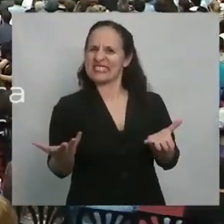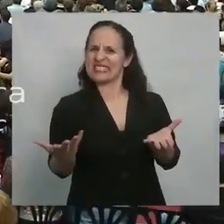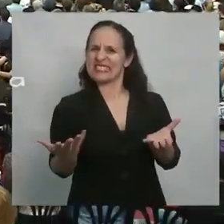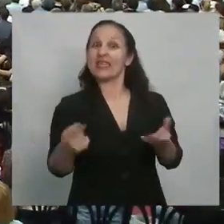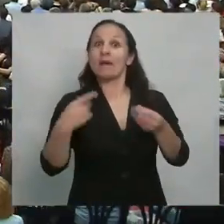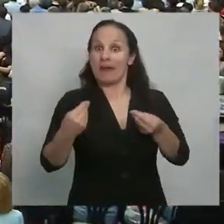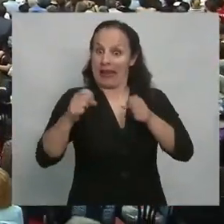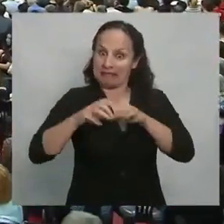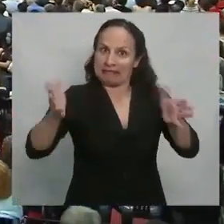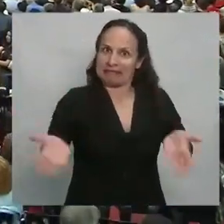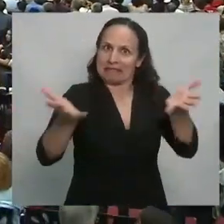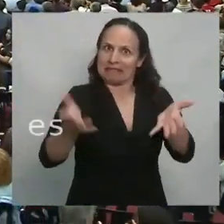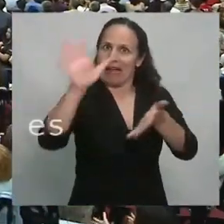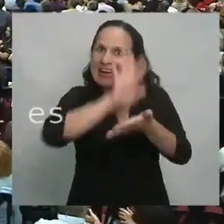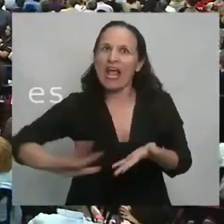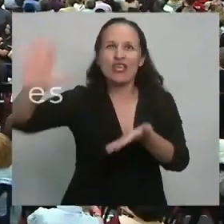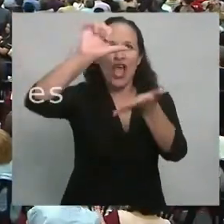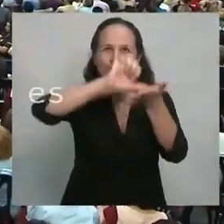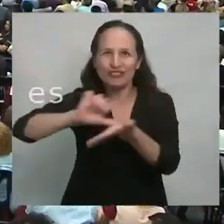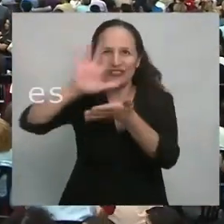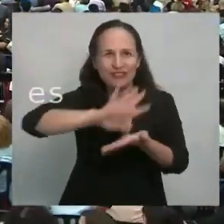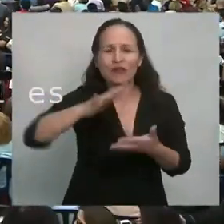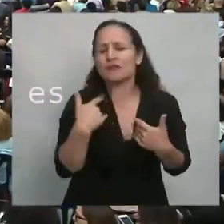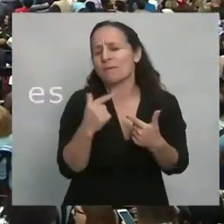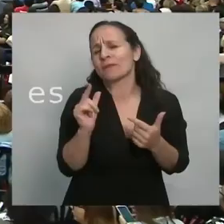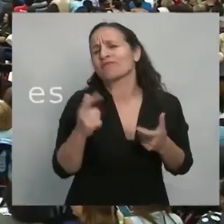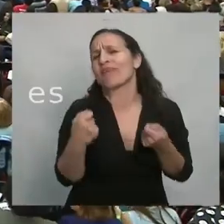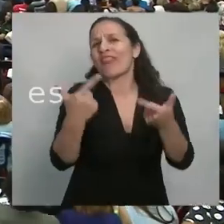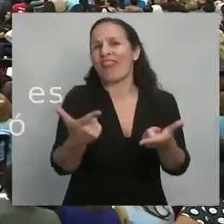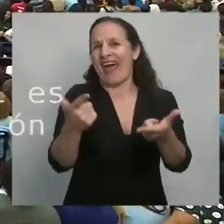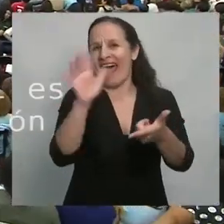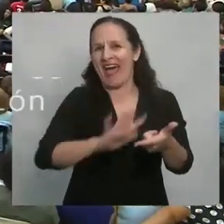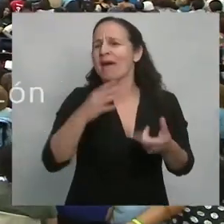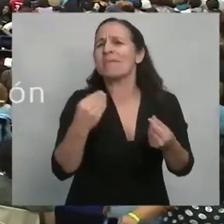organize our own modest contributions to its resilience.